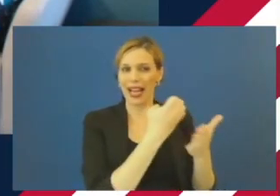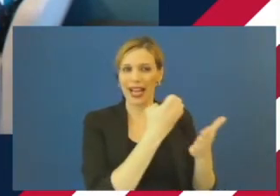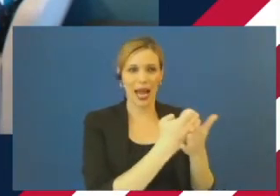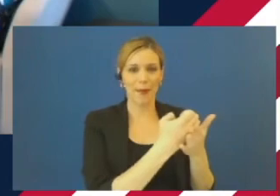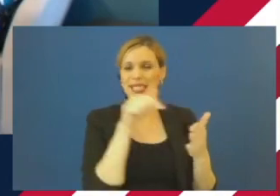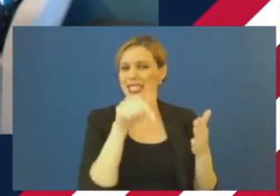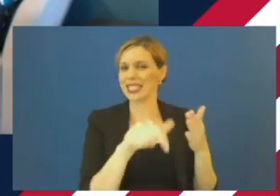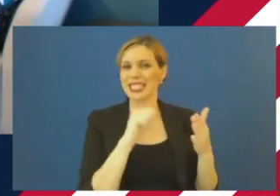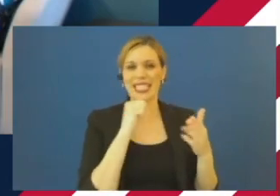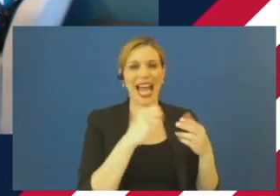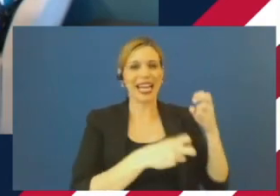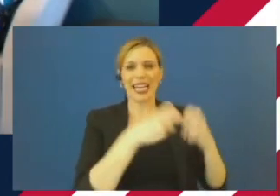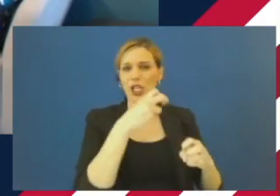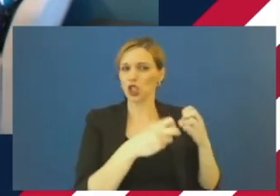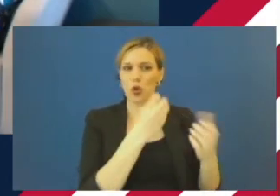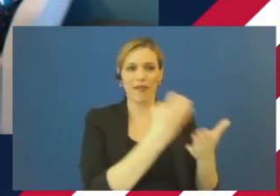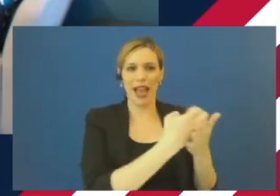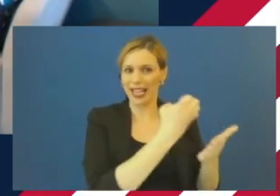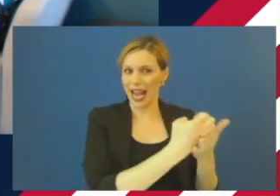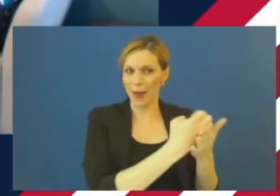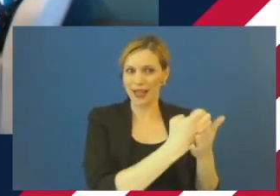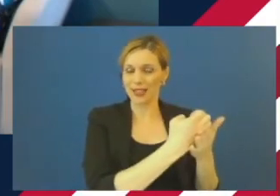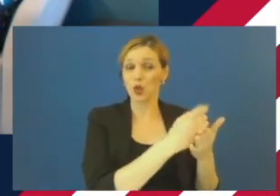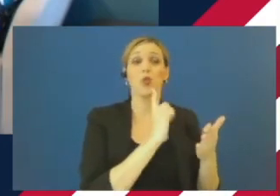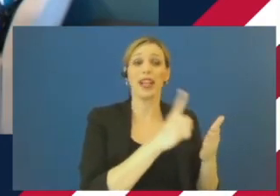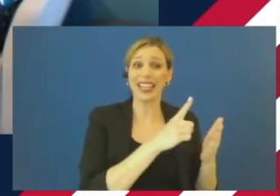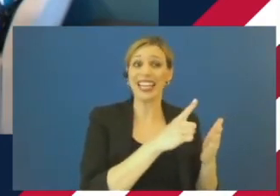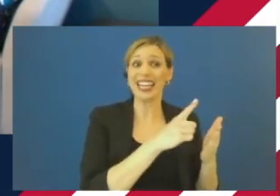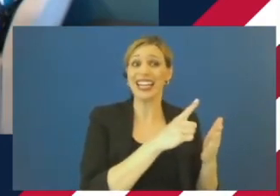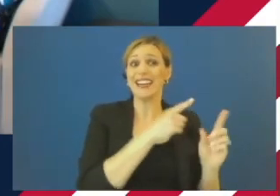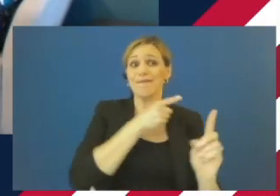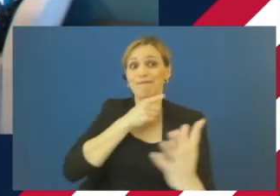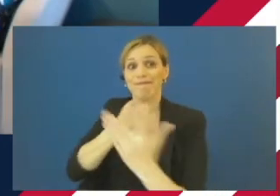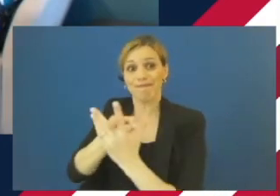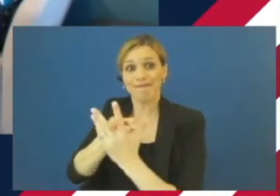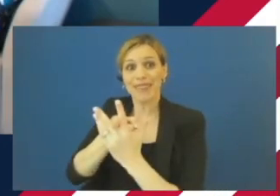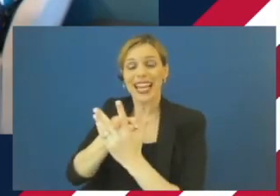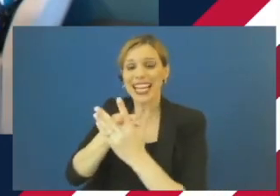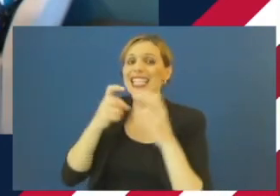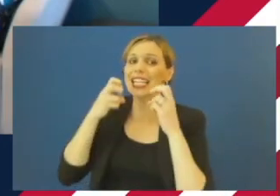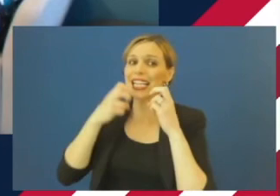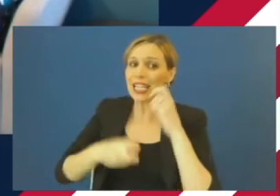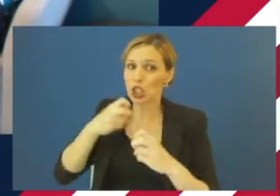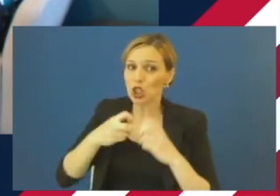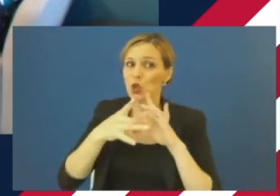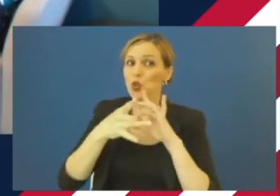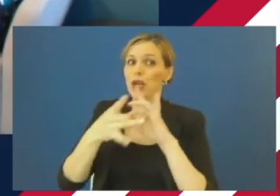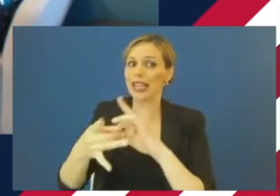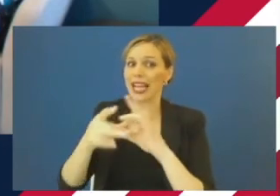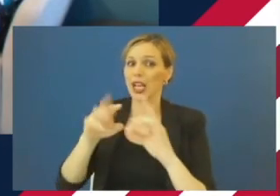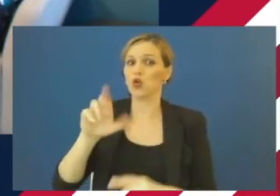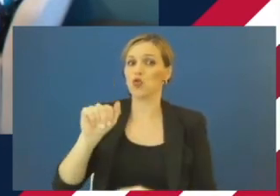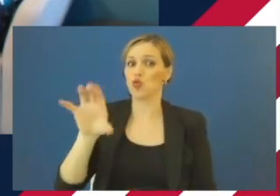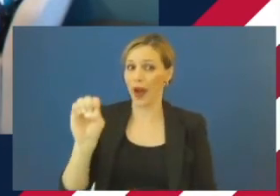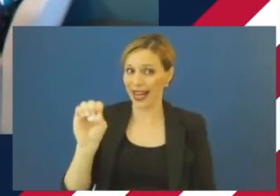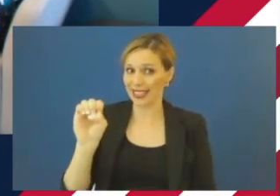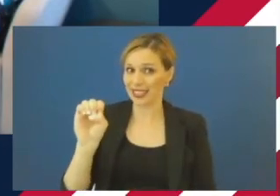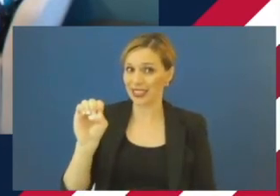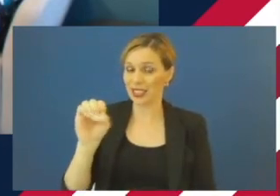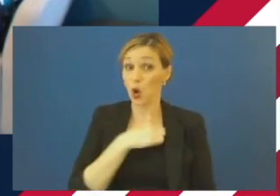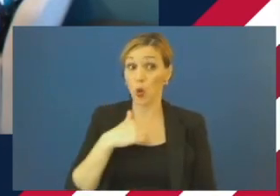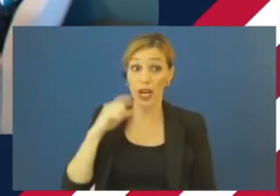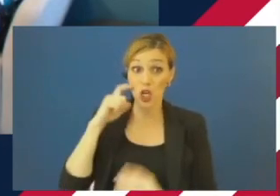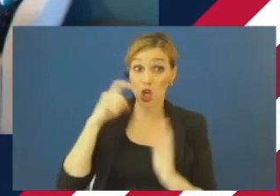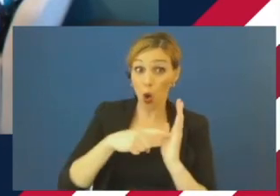an issue of race. Right now, as we speak, banks, mainstream banks, are closing